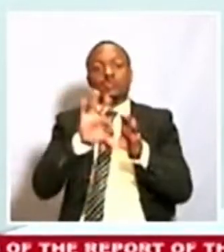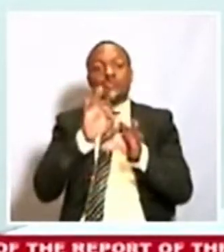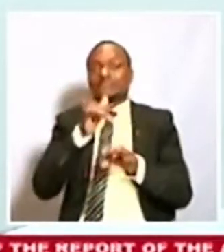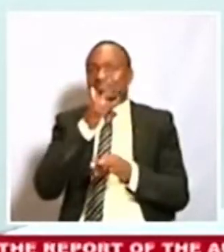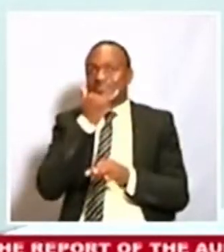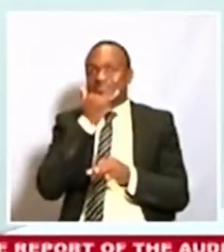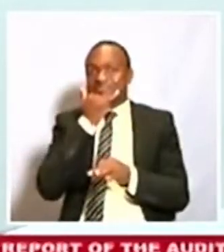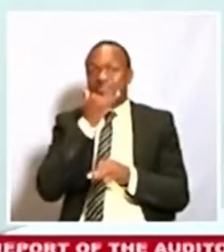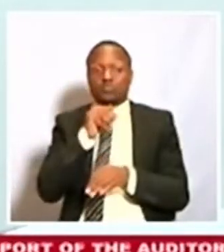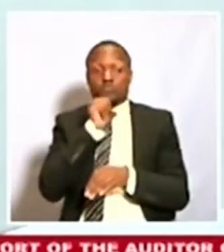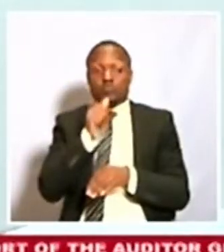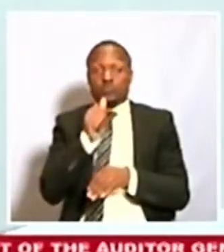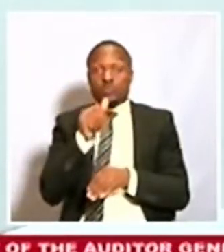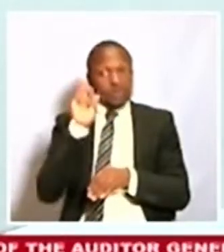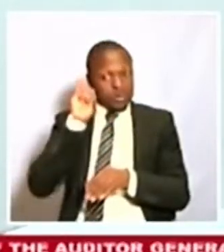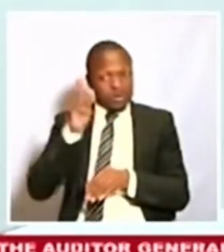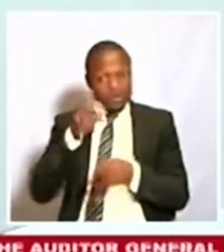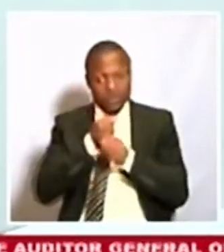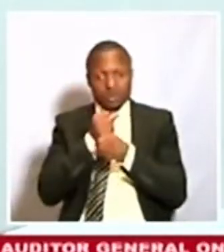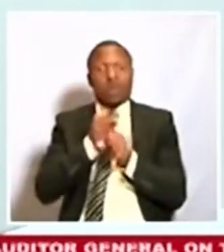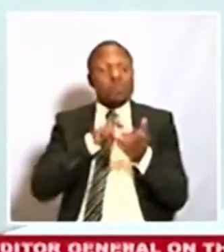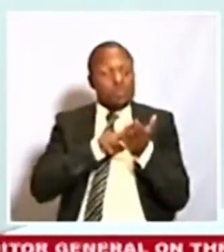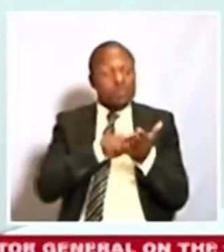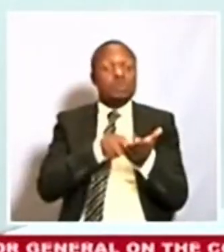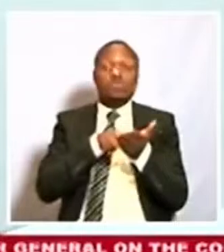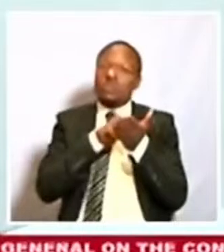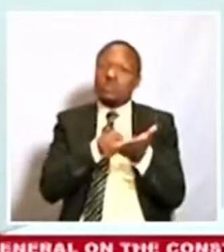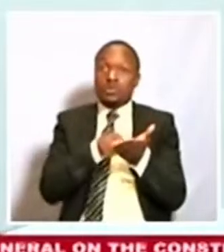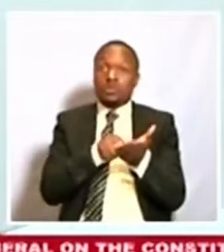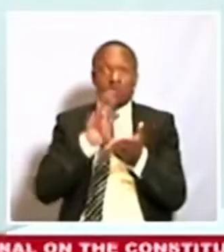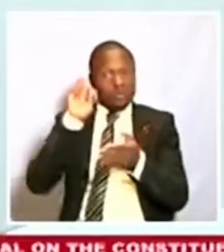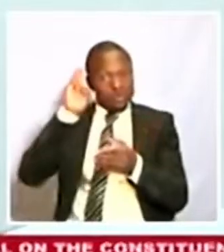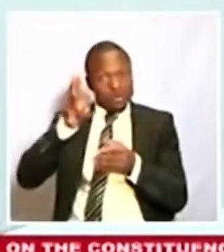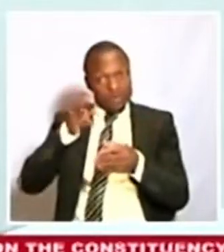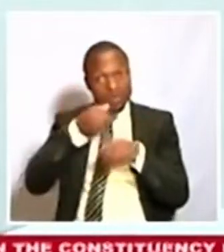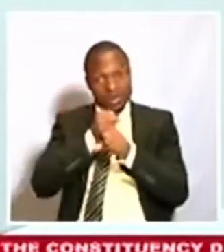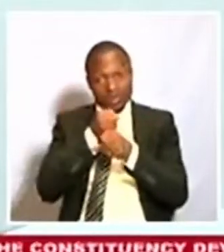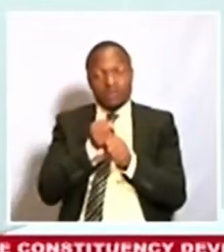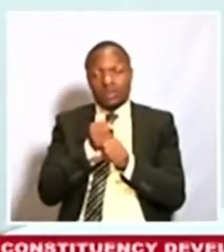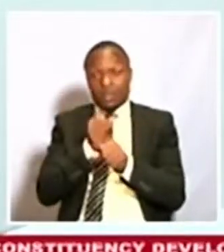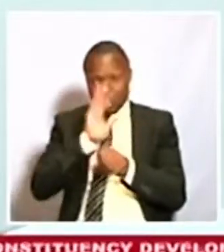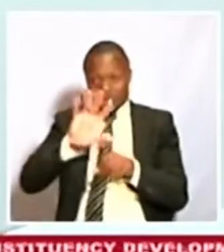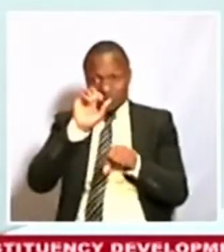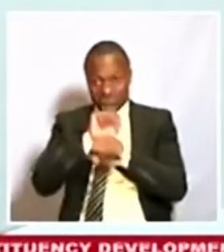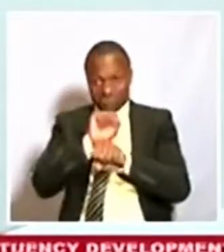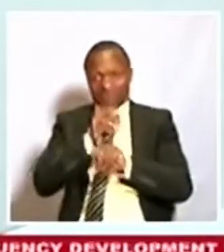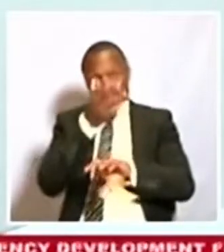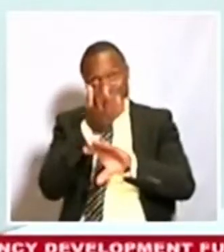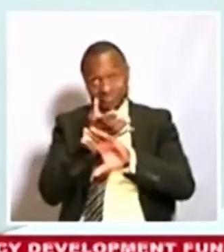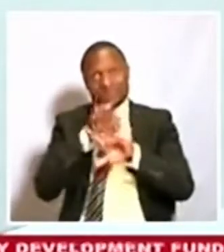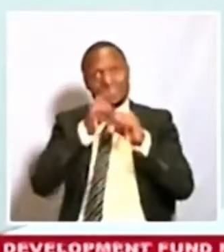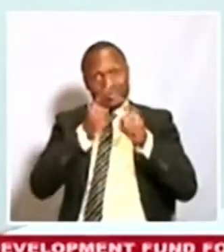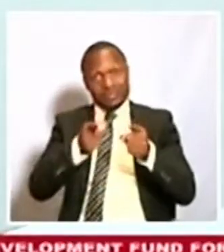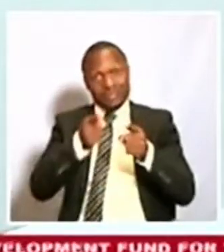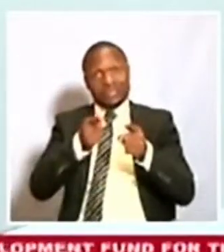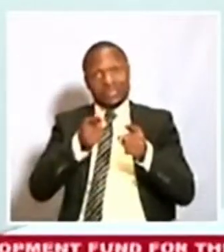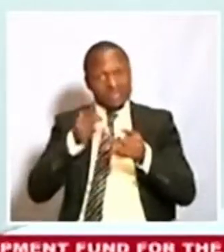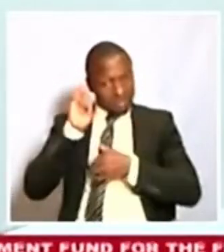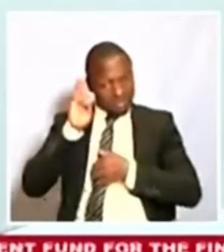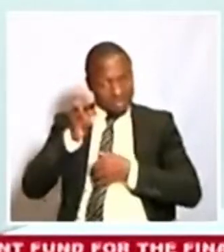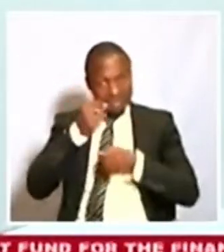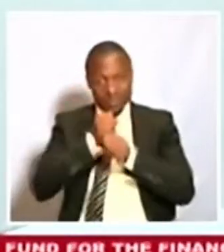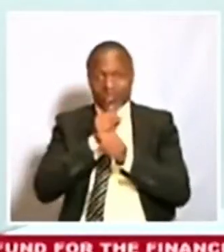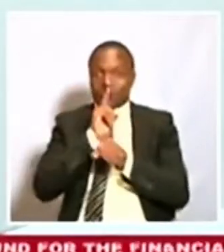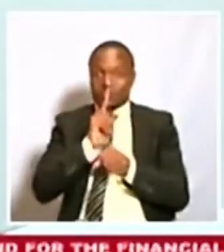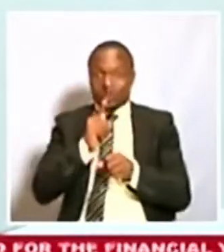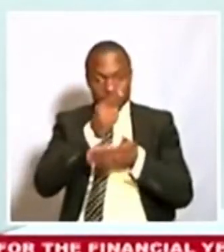wanting. It's not our desire to make recommendations that are going to make your work very difficult, but it's our desire to make